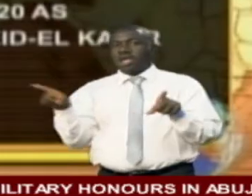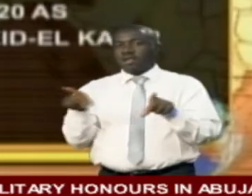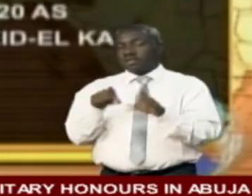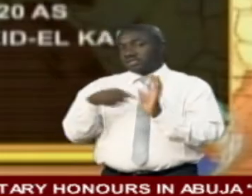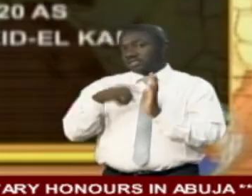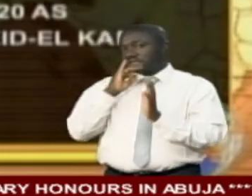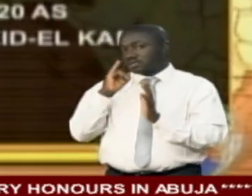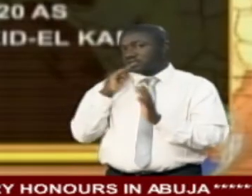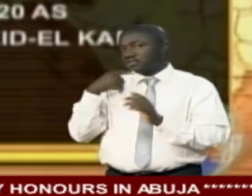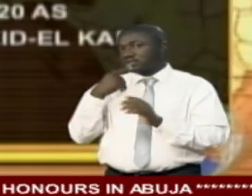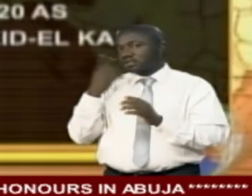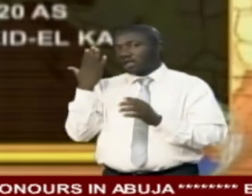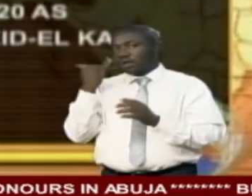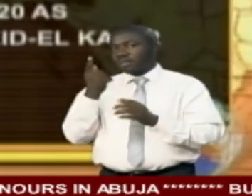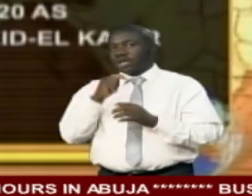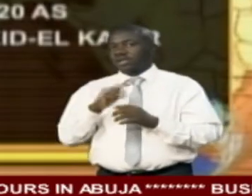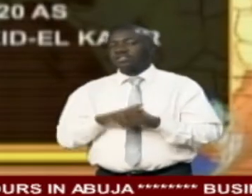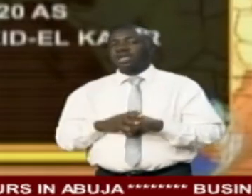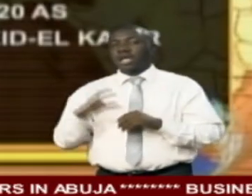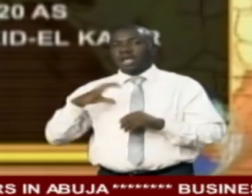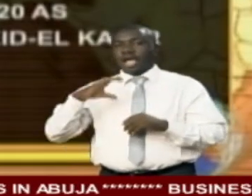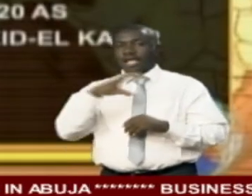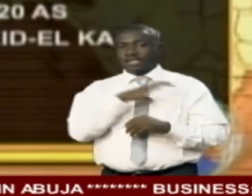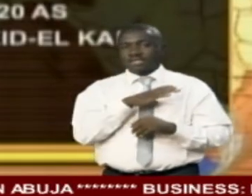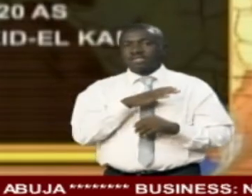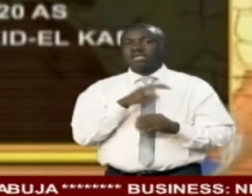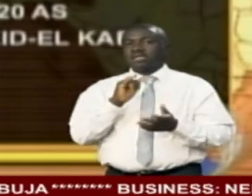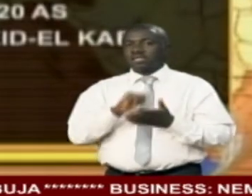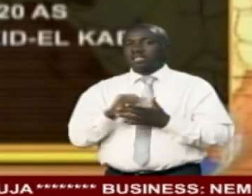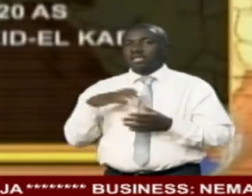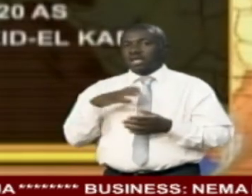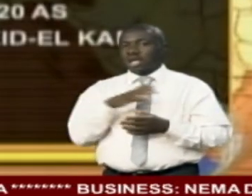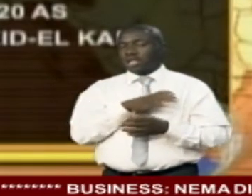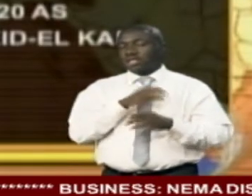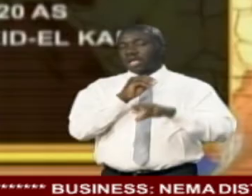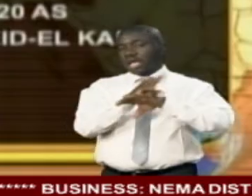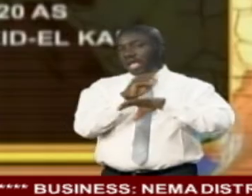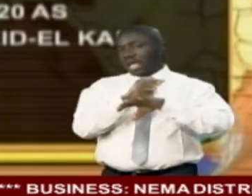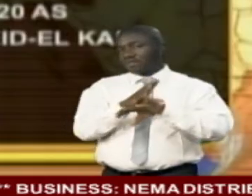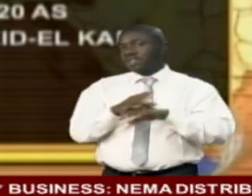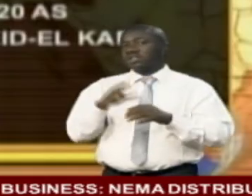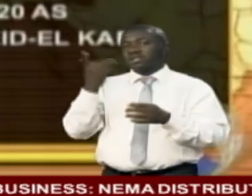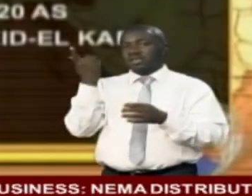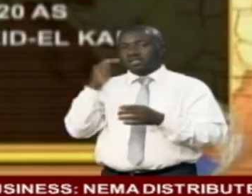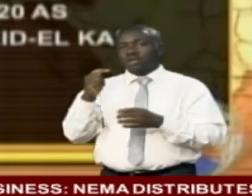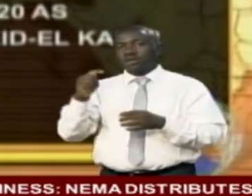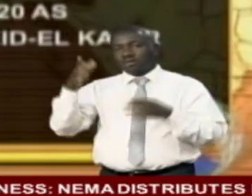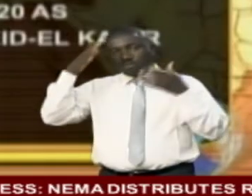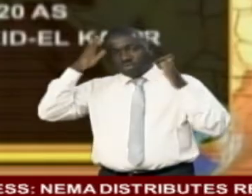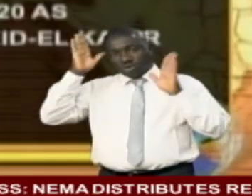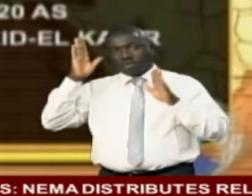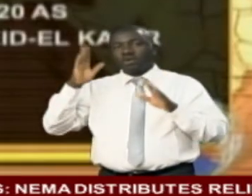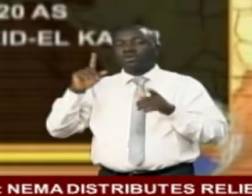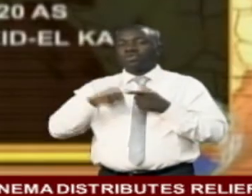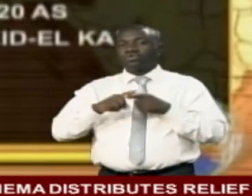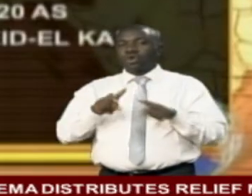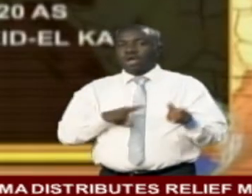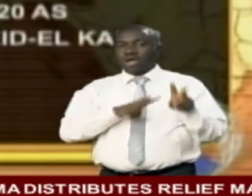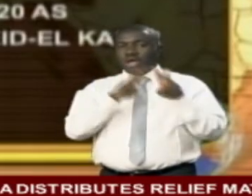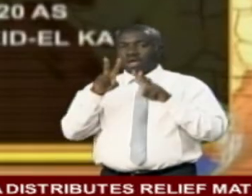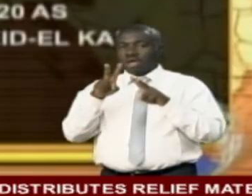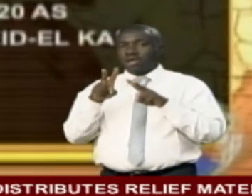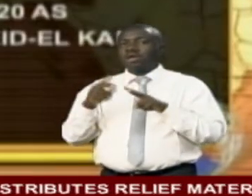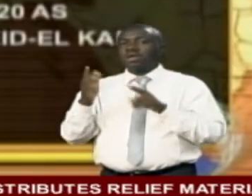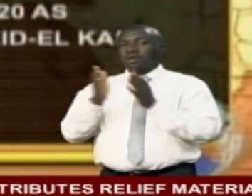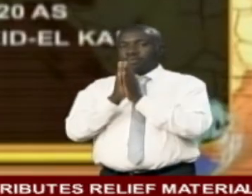Religious Affairs, Sultanic Council, Sokoto. The Sultan advised Muslim communities throughout the country to observe Eid prayers at their